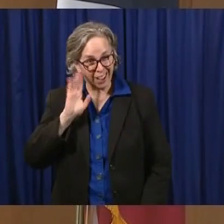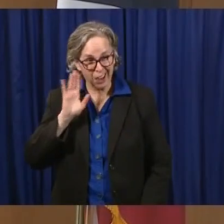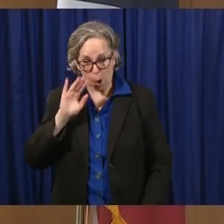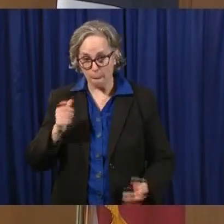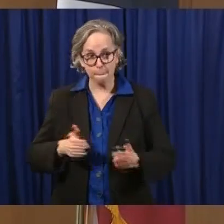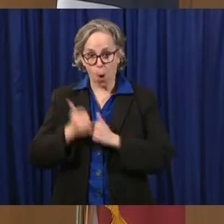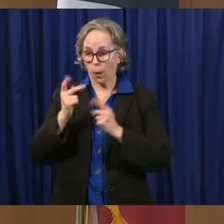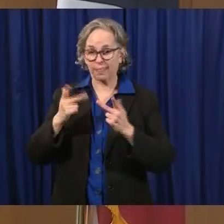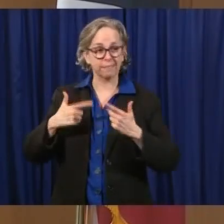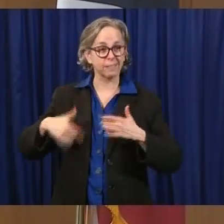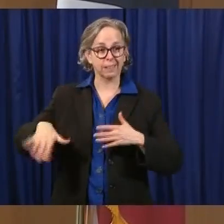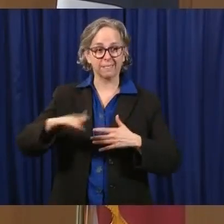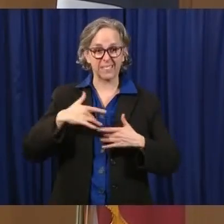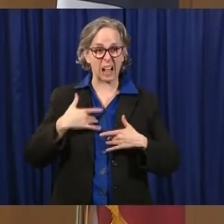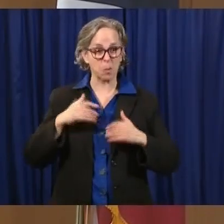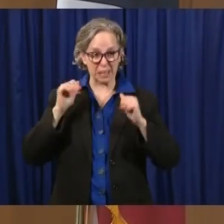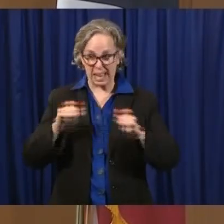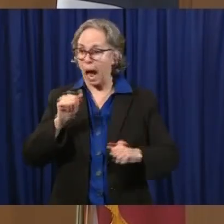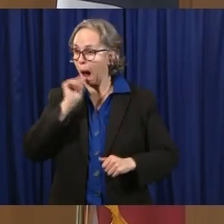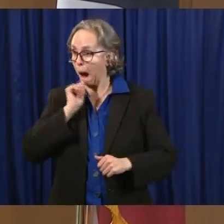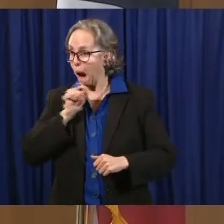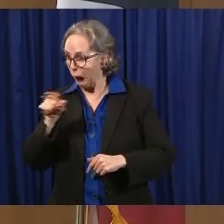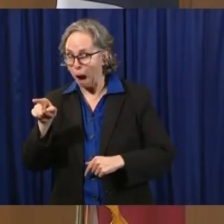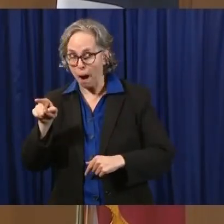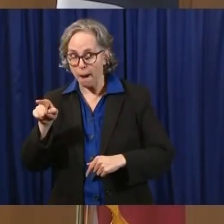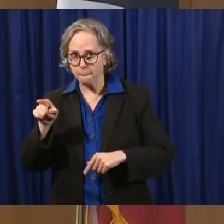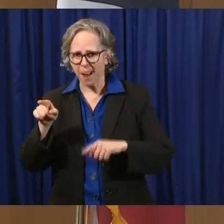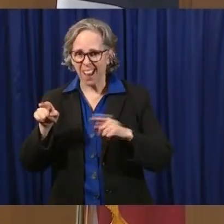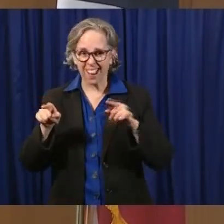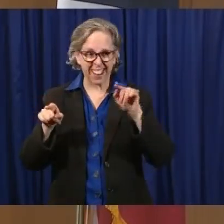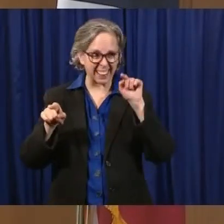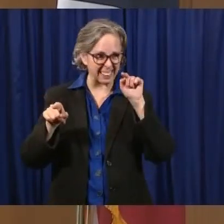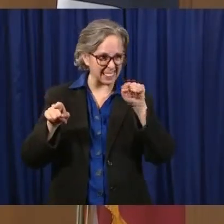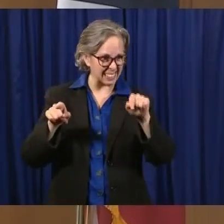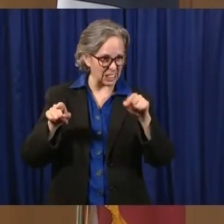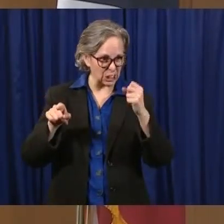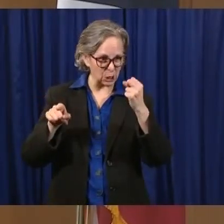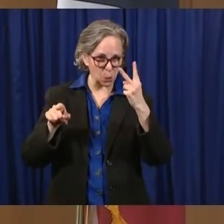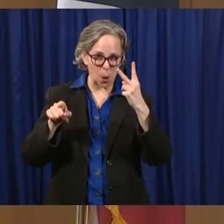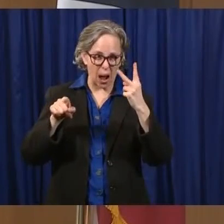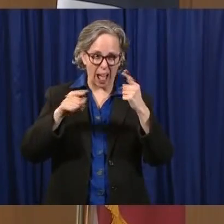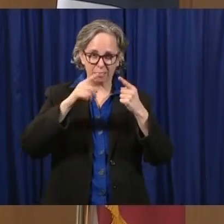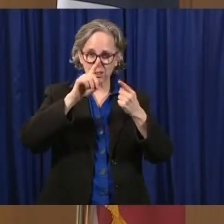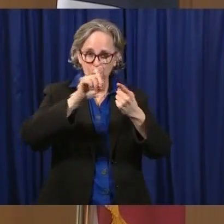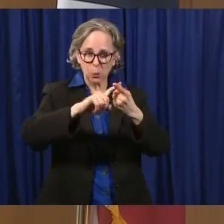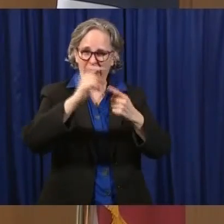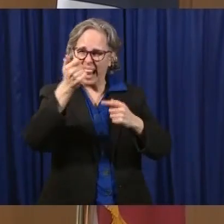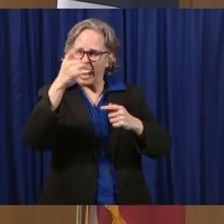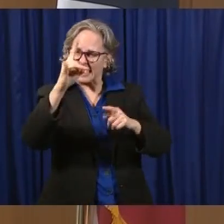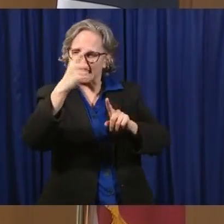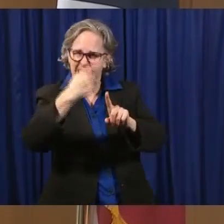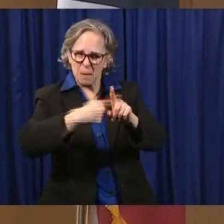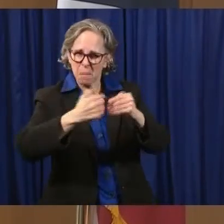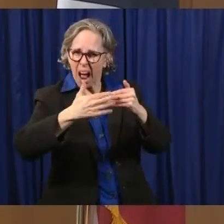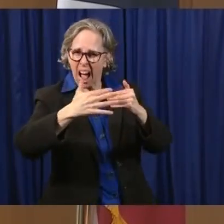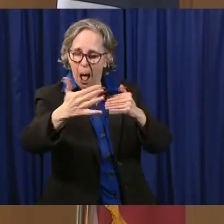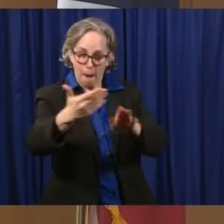we get a vaccine. So we're 12 to 18 months away from this going away. We're going to have to live with